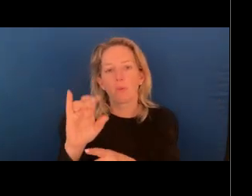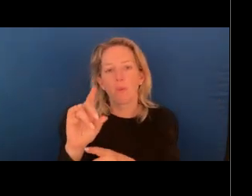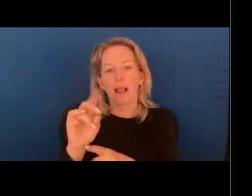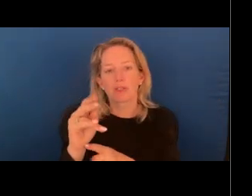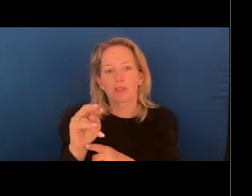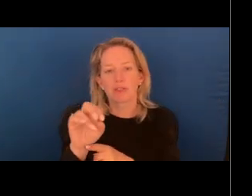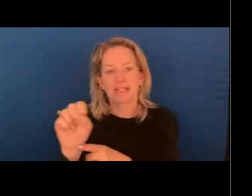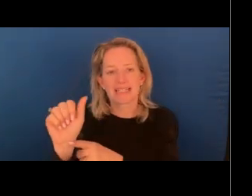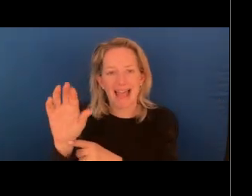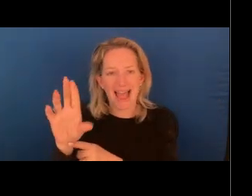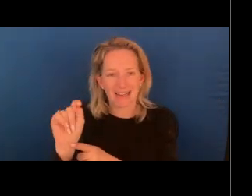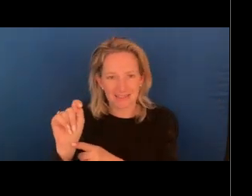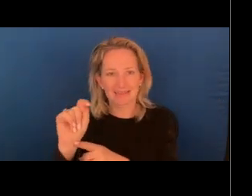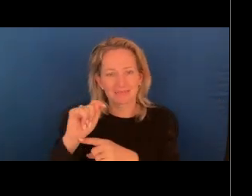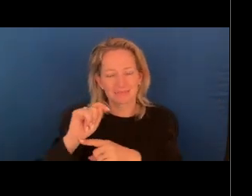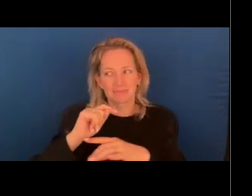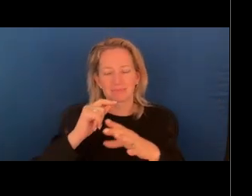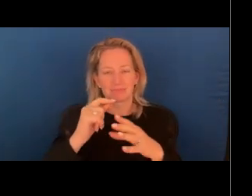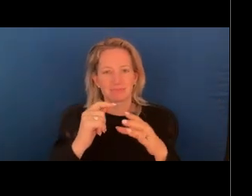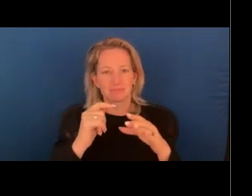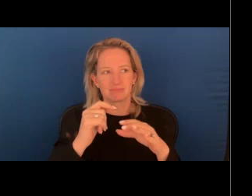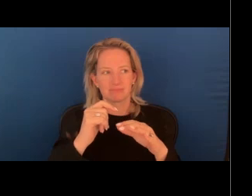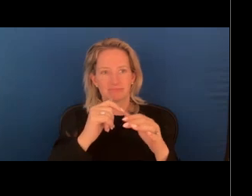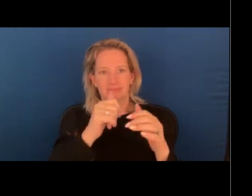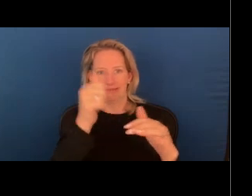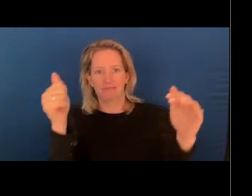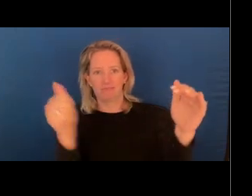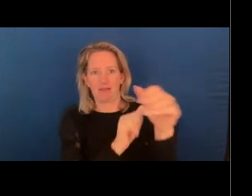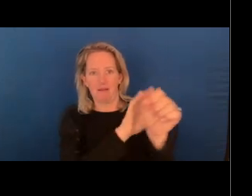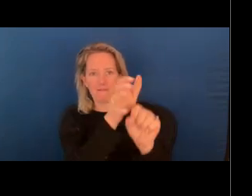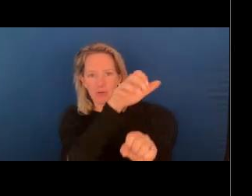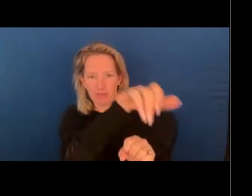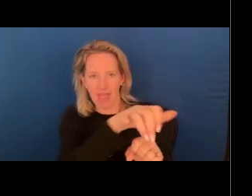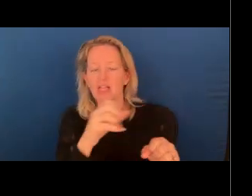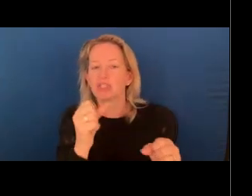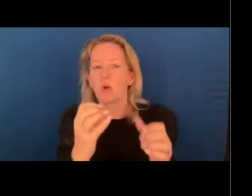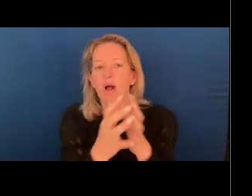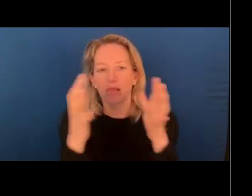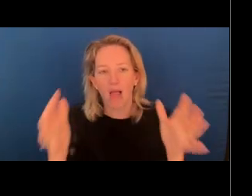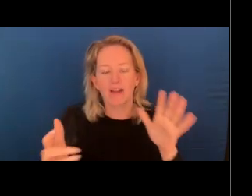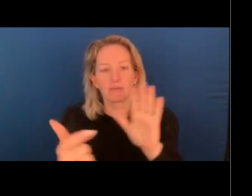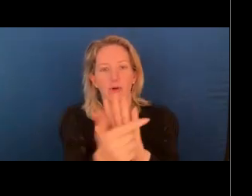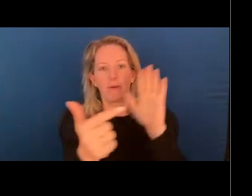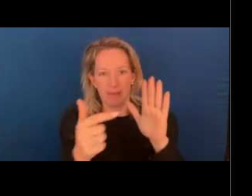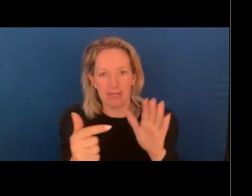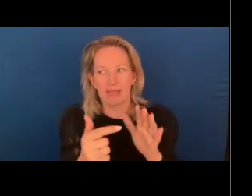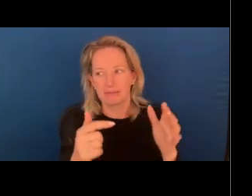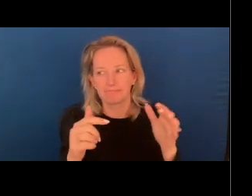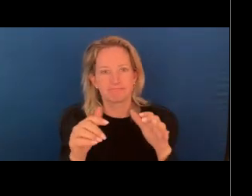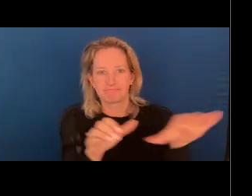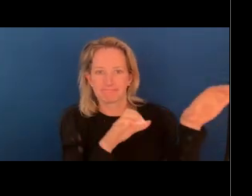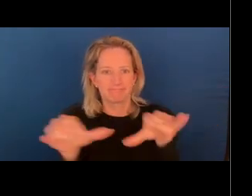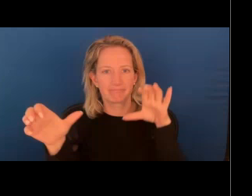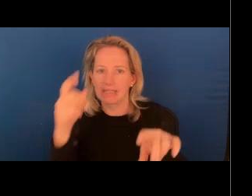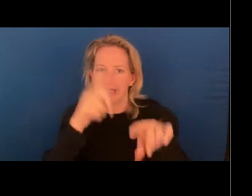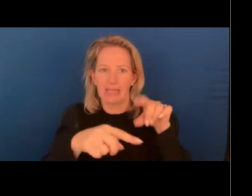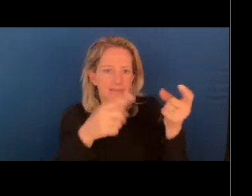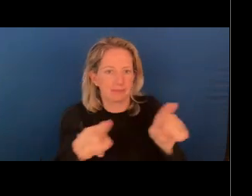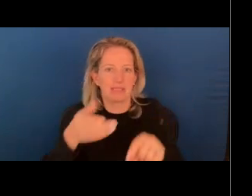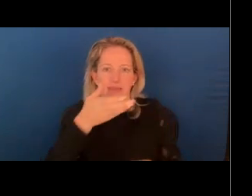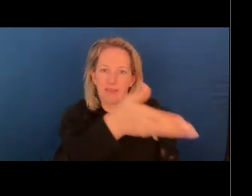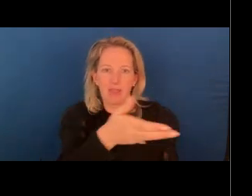prohibited actions that we cannot do there. So I have been working with the park Someone asked, I can't remember who